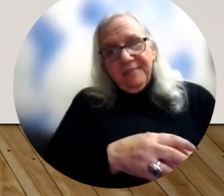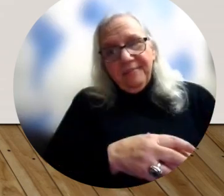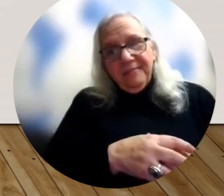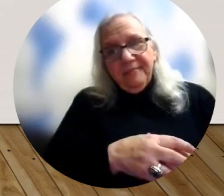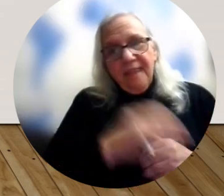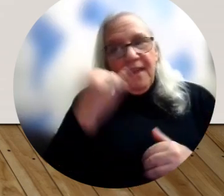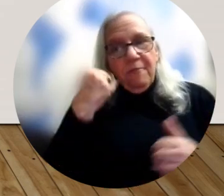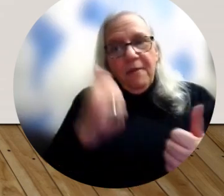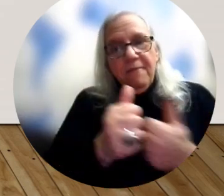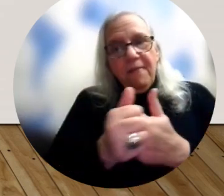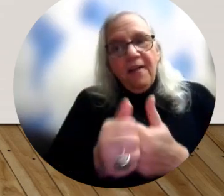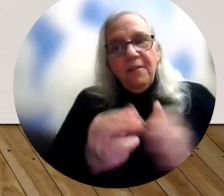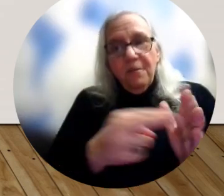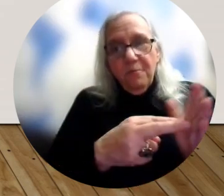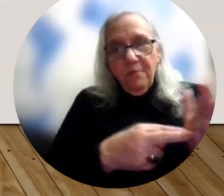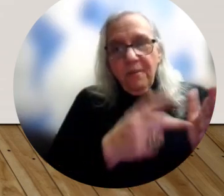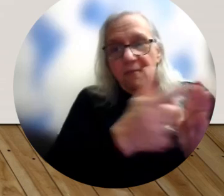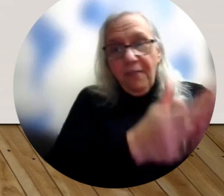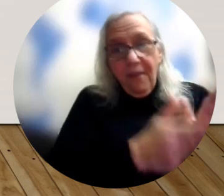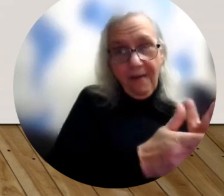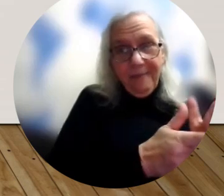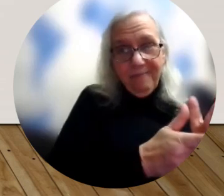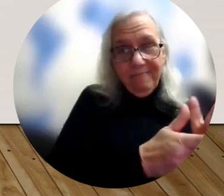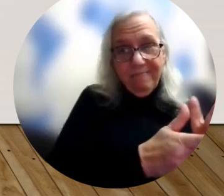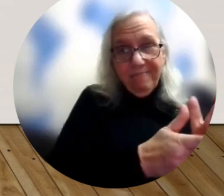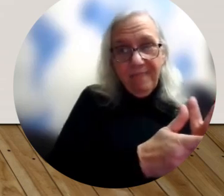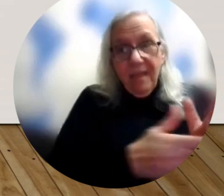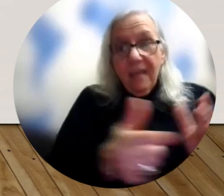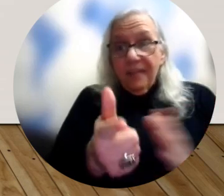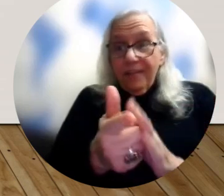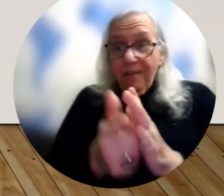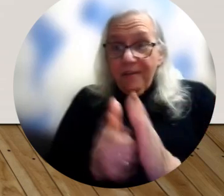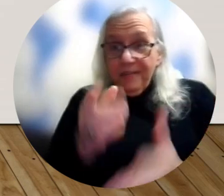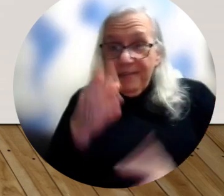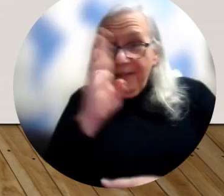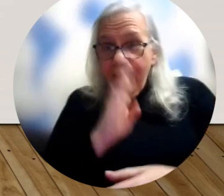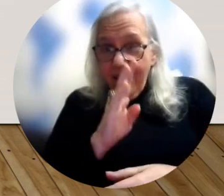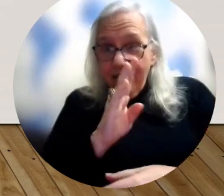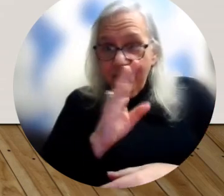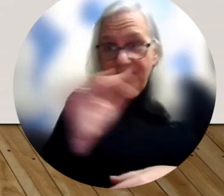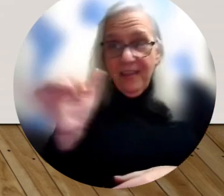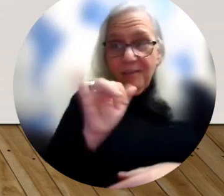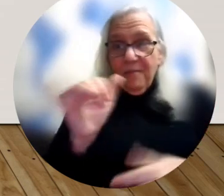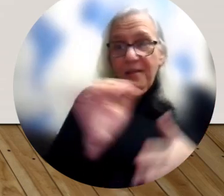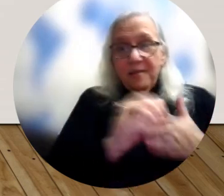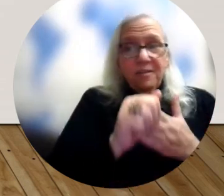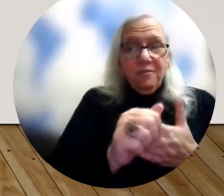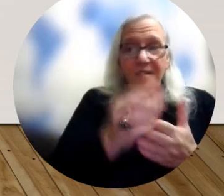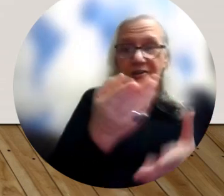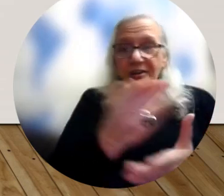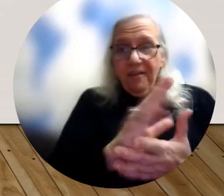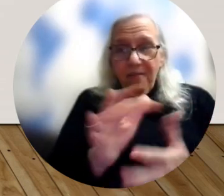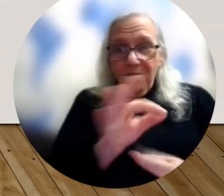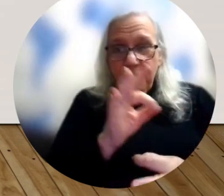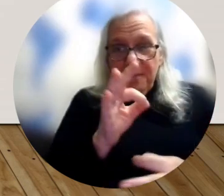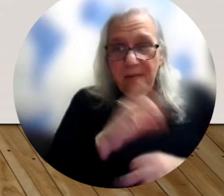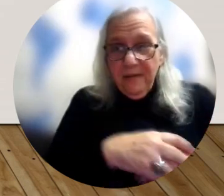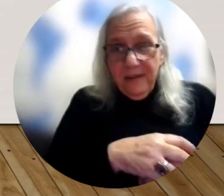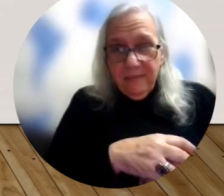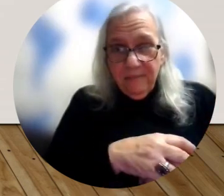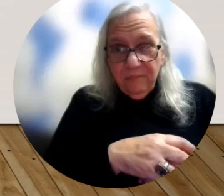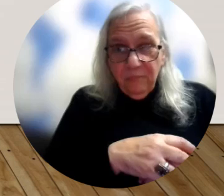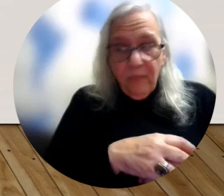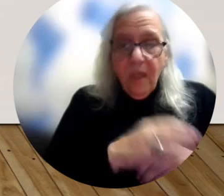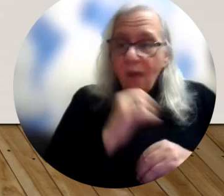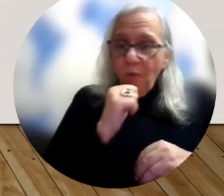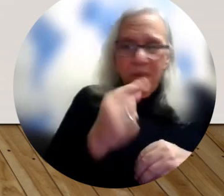done, if we follow the rule of law, the laws of God, as well as the direction of the Holy